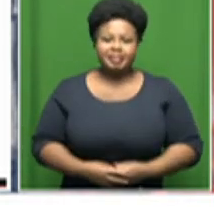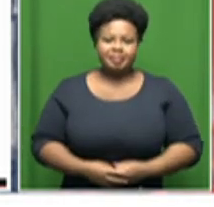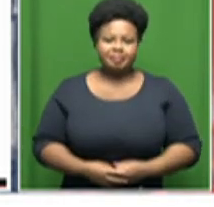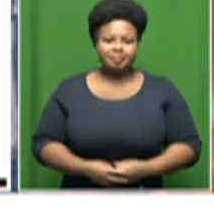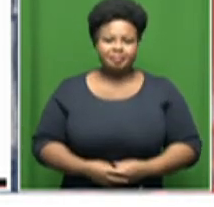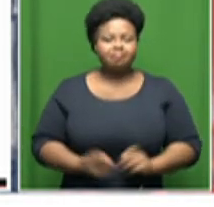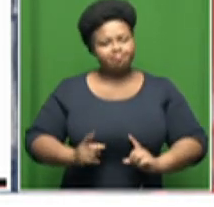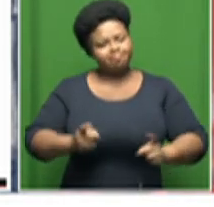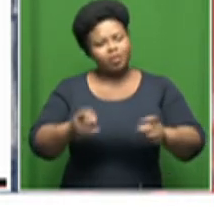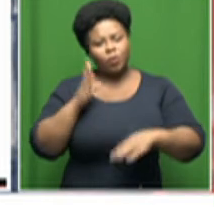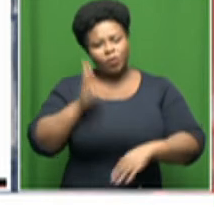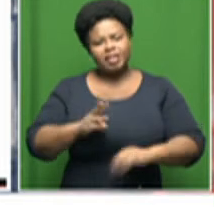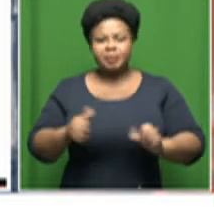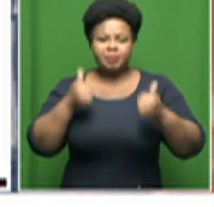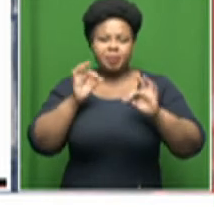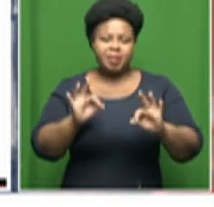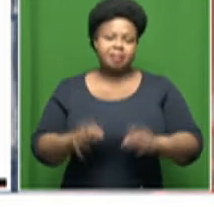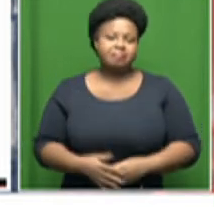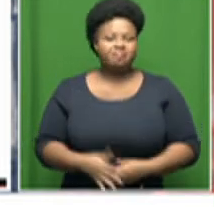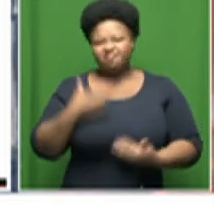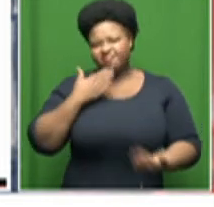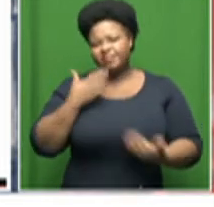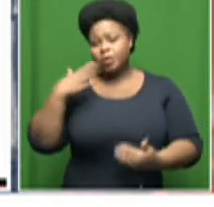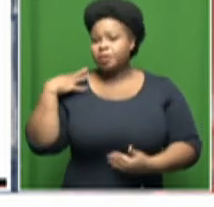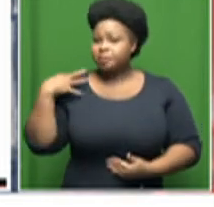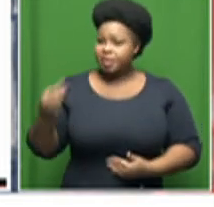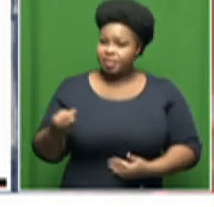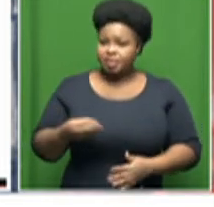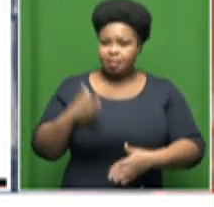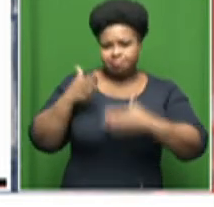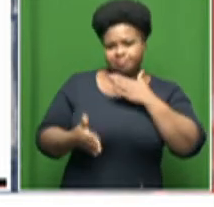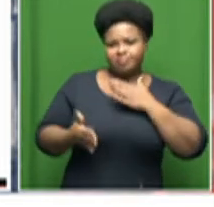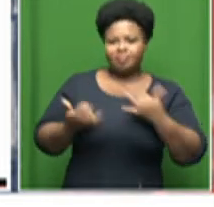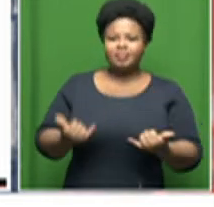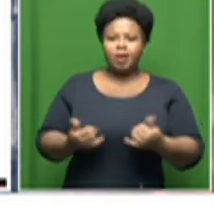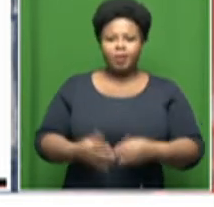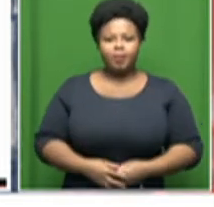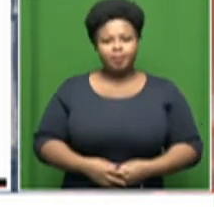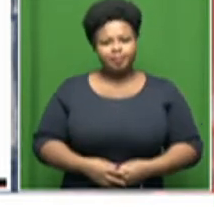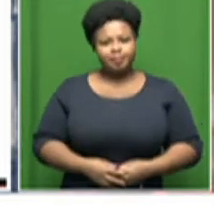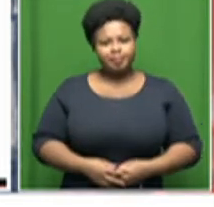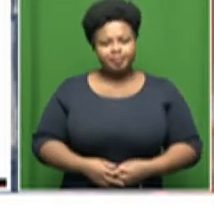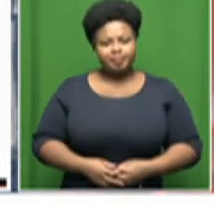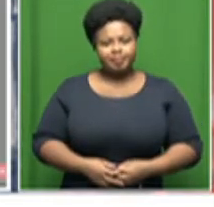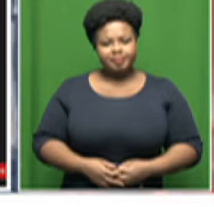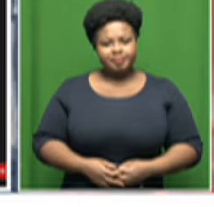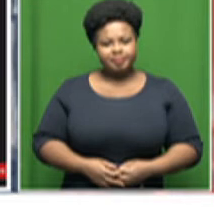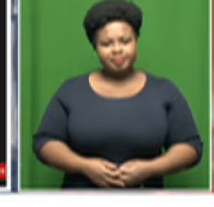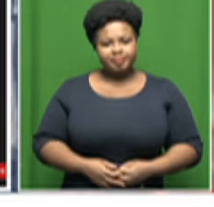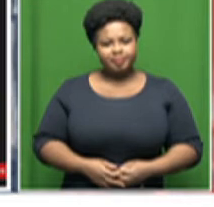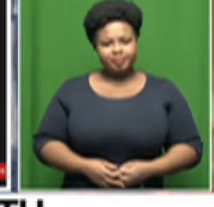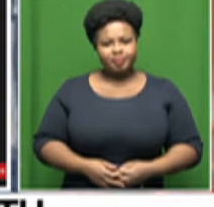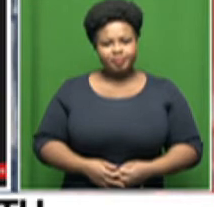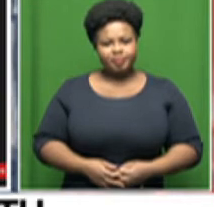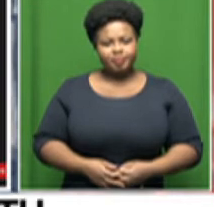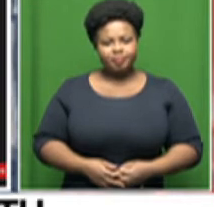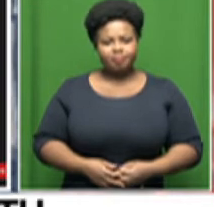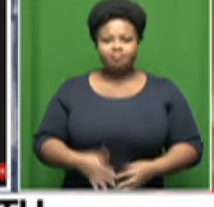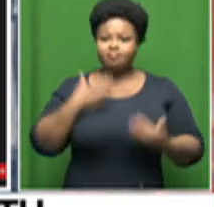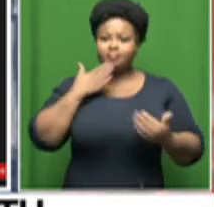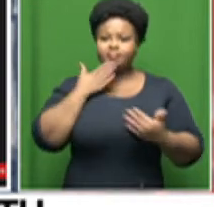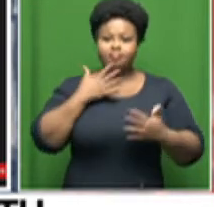quite rapidly in an expedited fashion. So thank you, Minister. I'm going to stop there and stop sharing my screen. Thank you